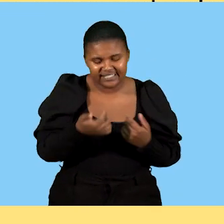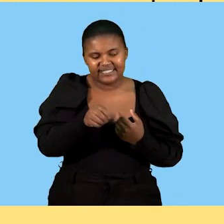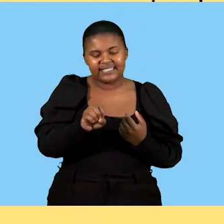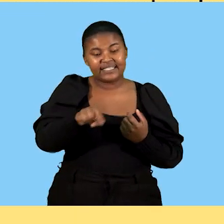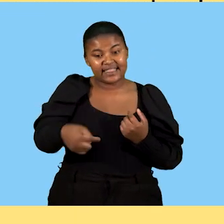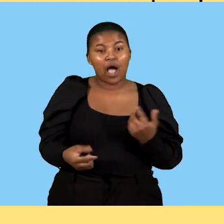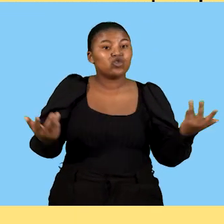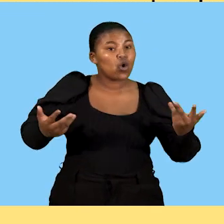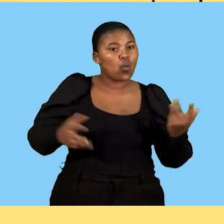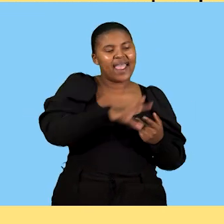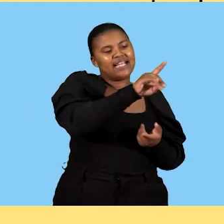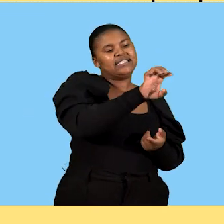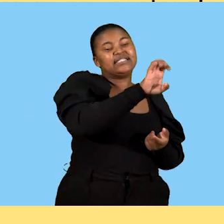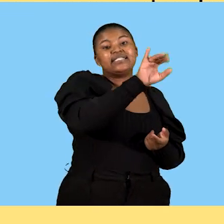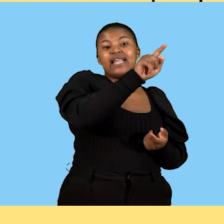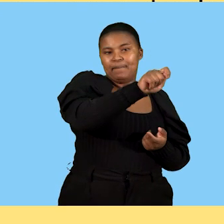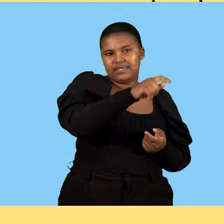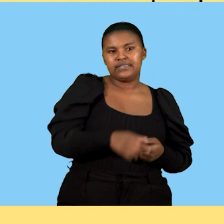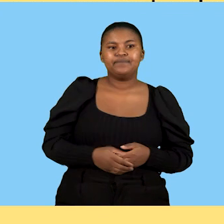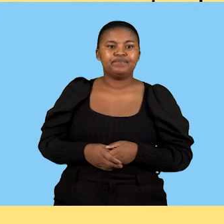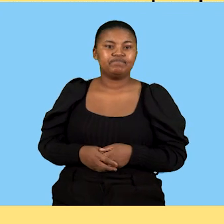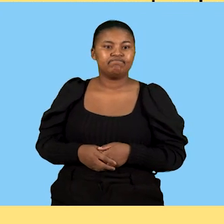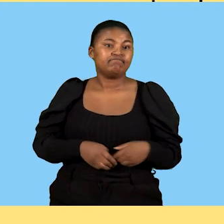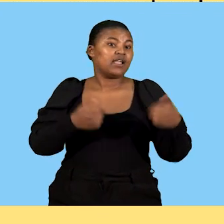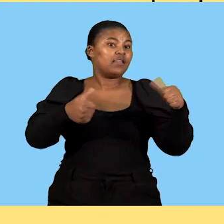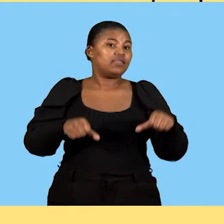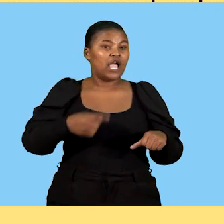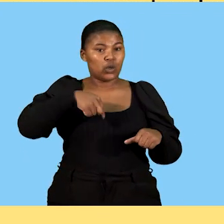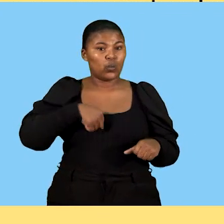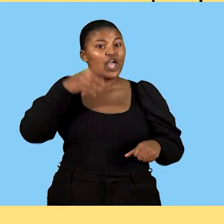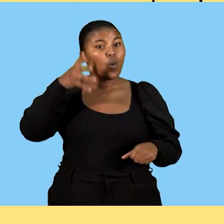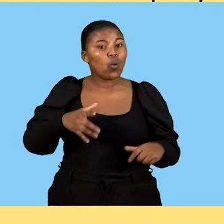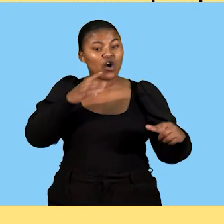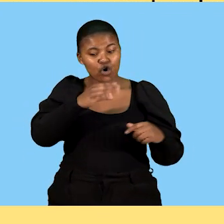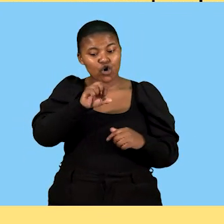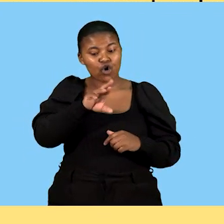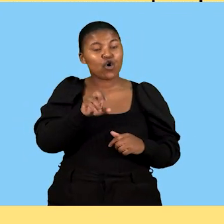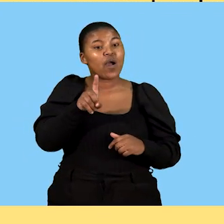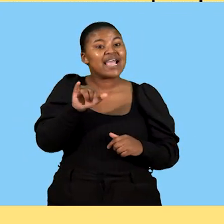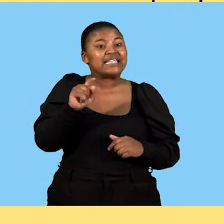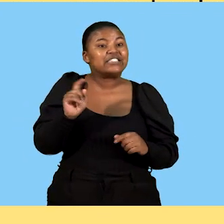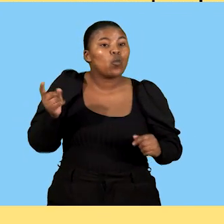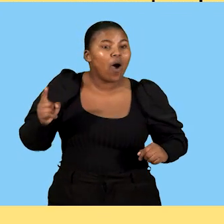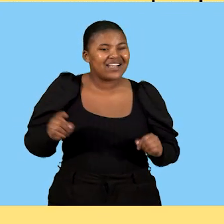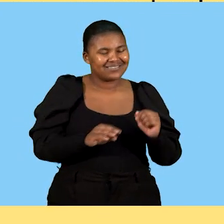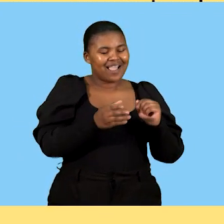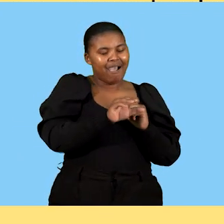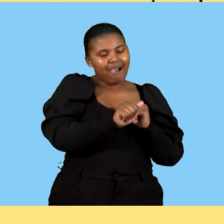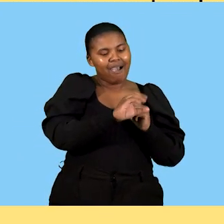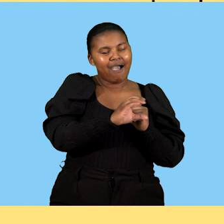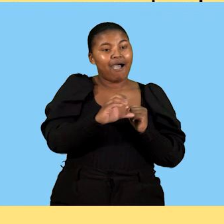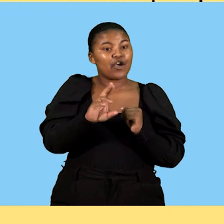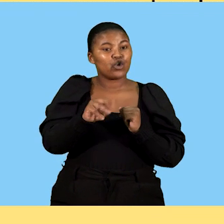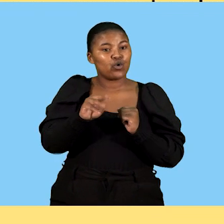debit side. And then we will then credit our accumulated depreciation because